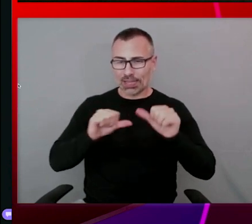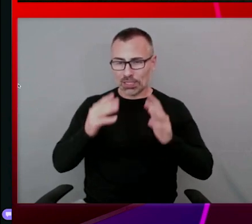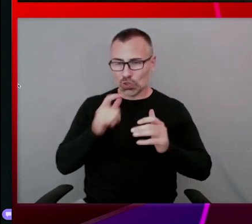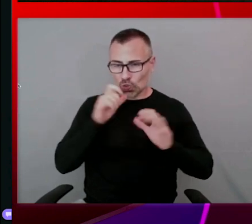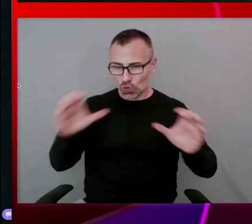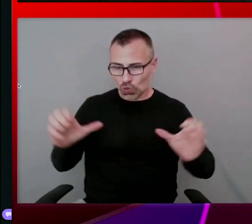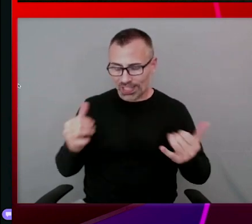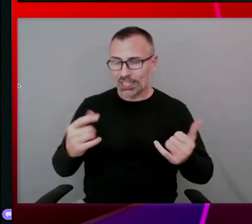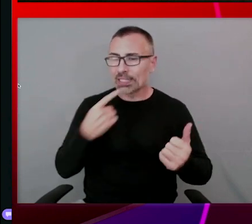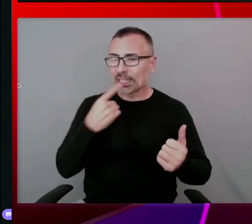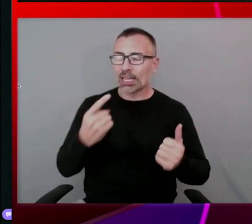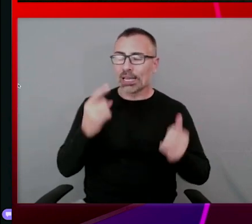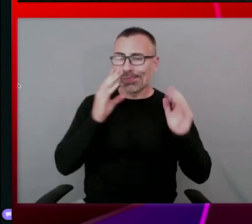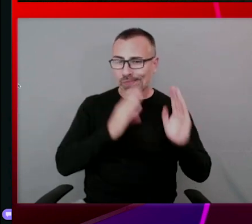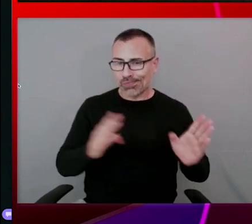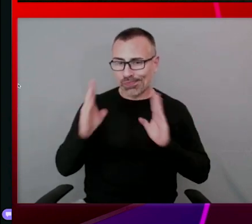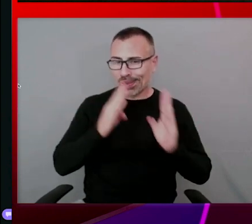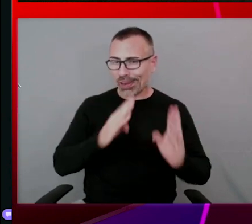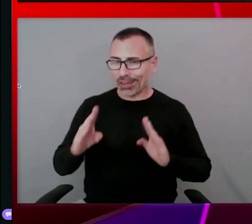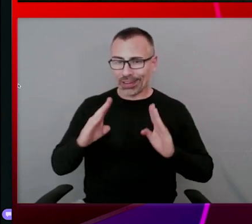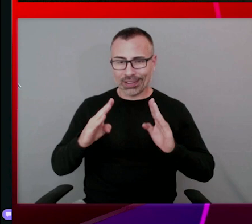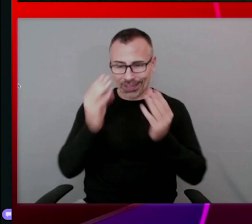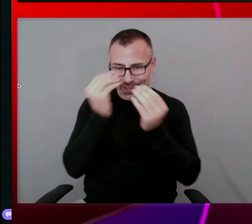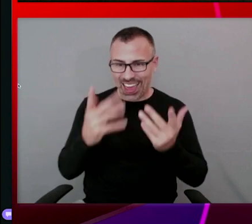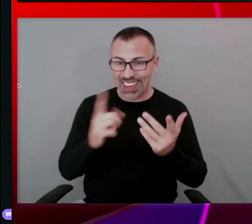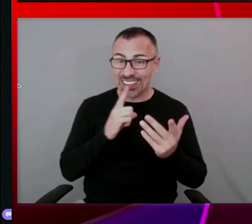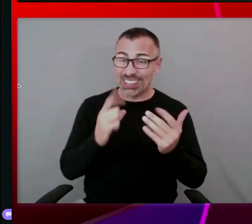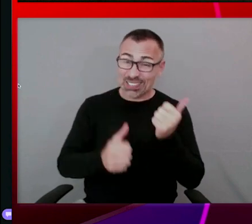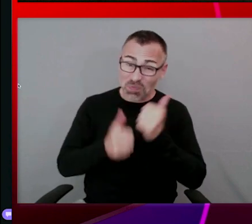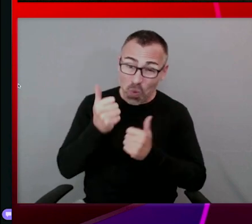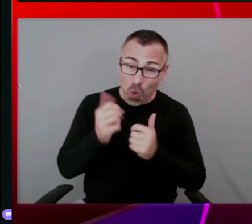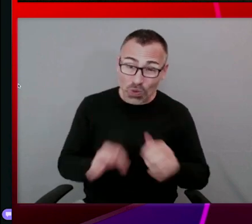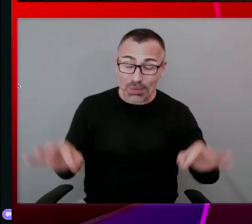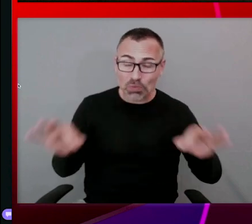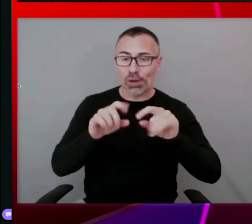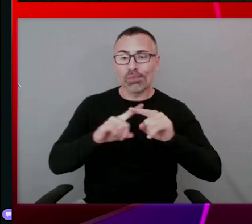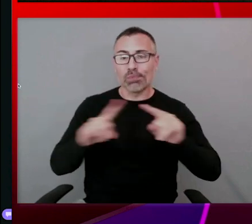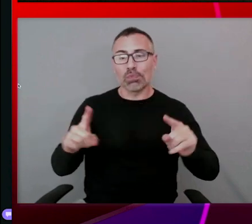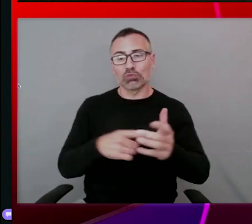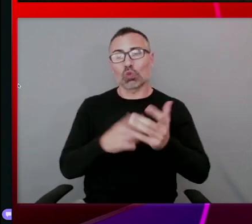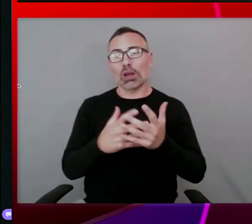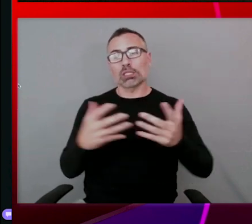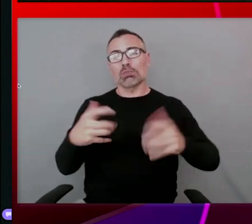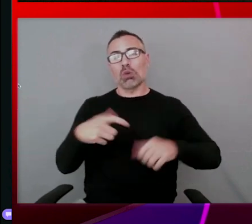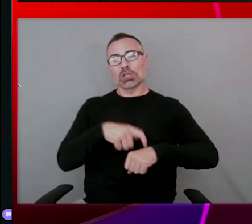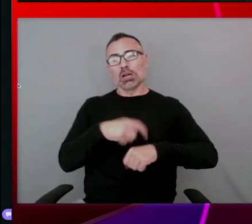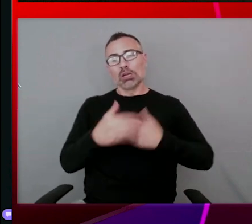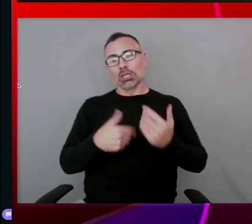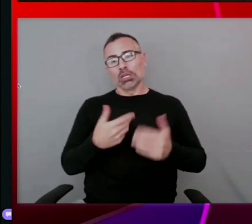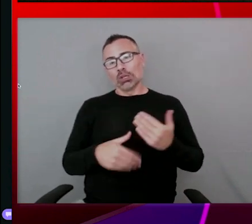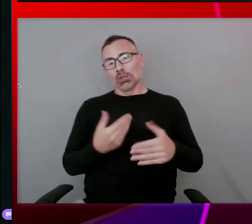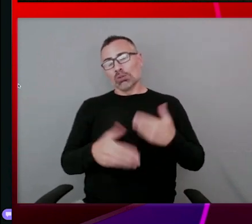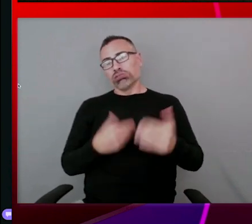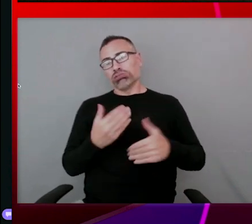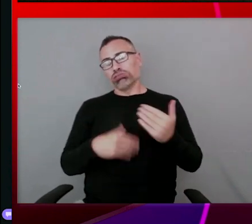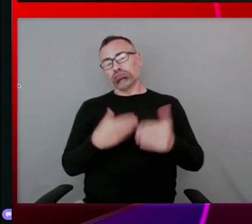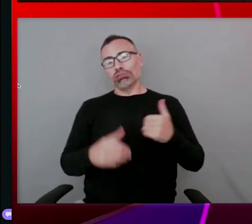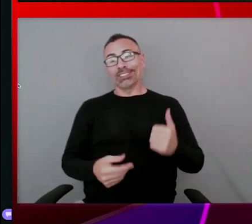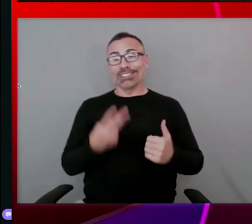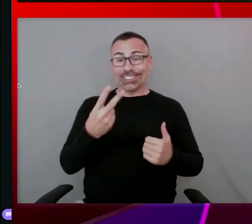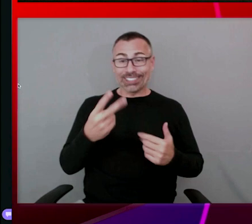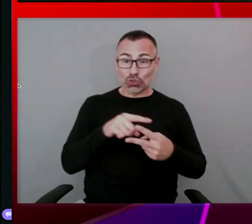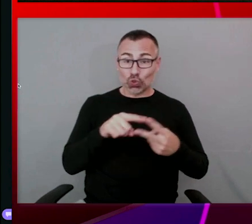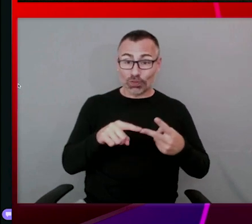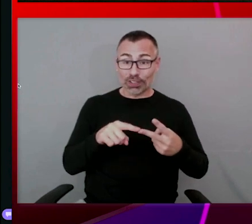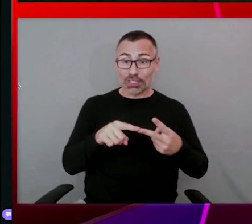your data is not only the most important step, but it's a time-consuming step. So these two new features, number one,